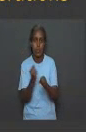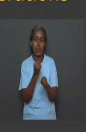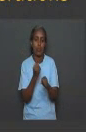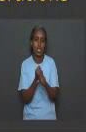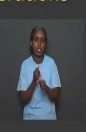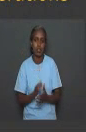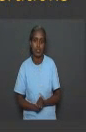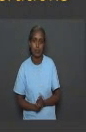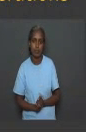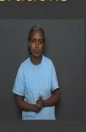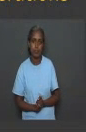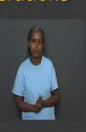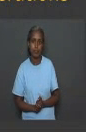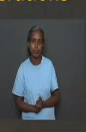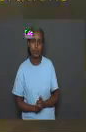column operations.